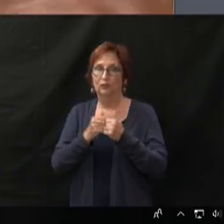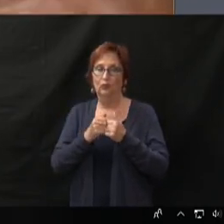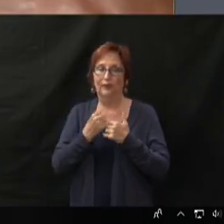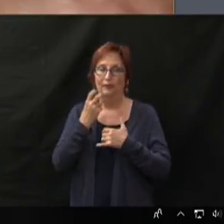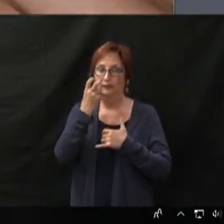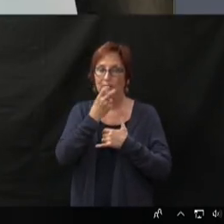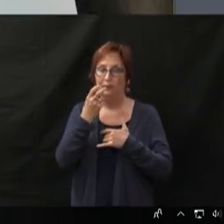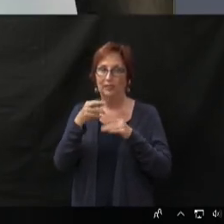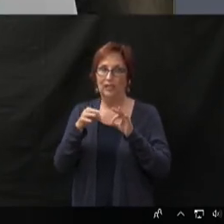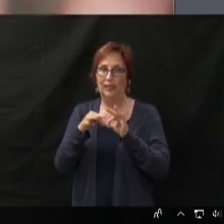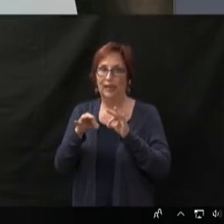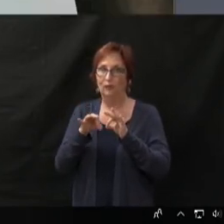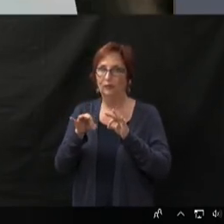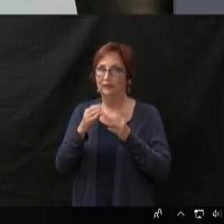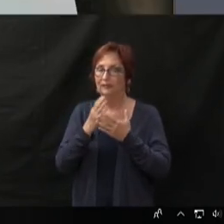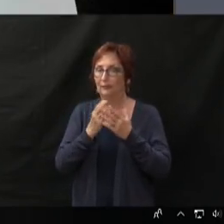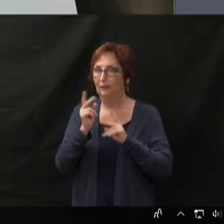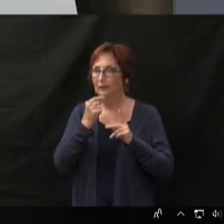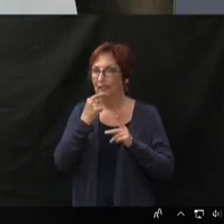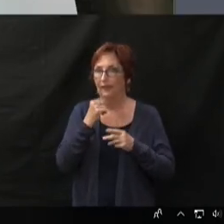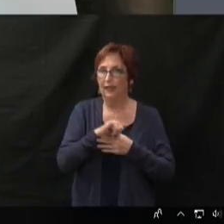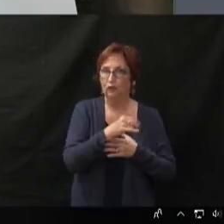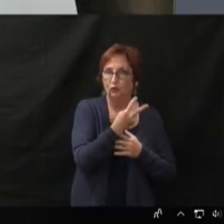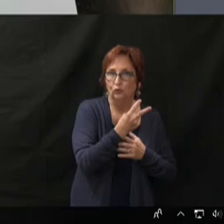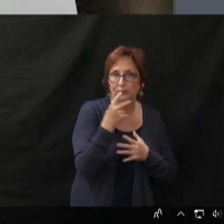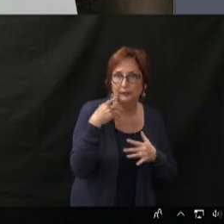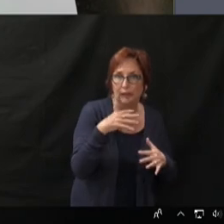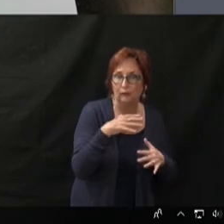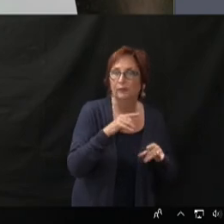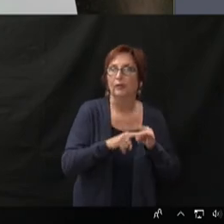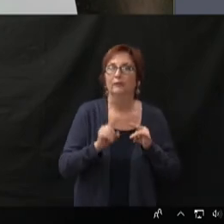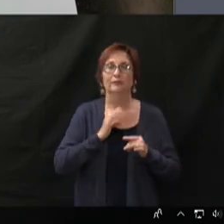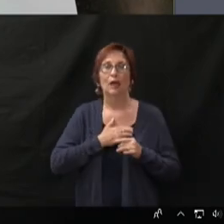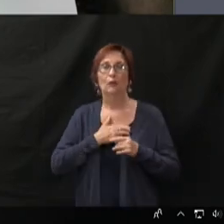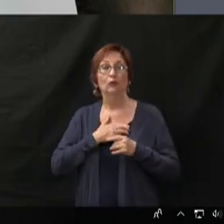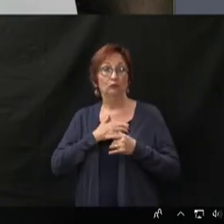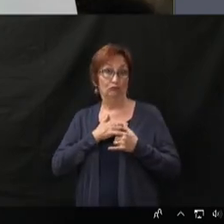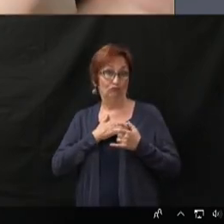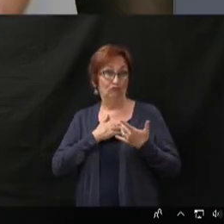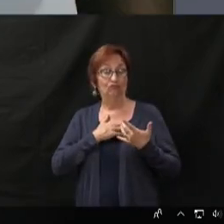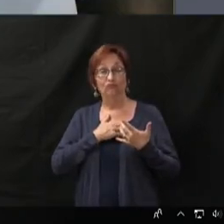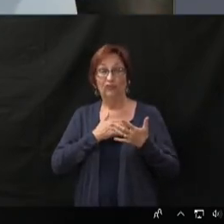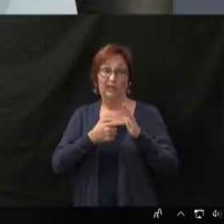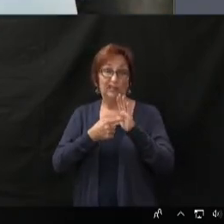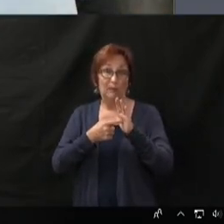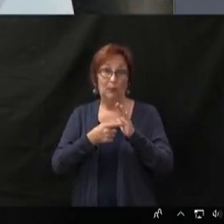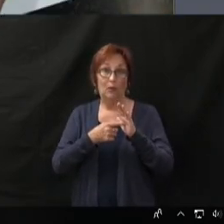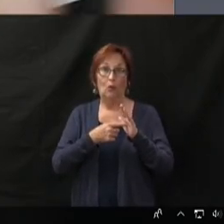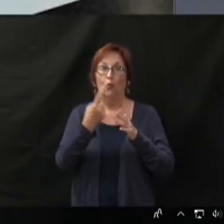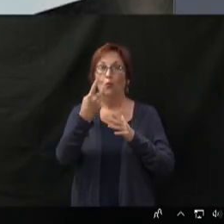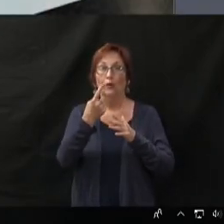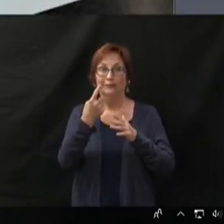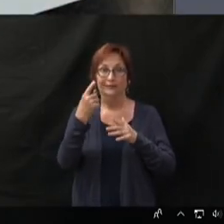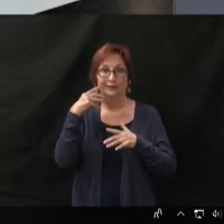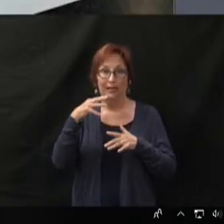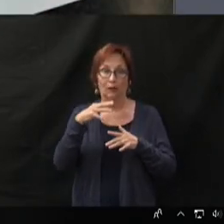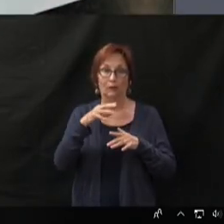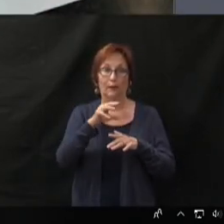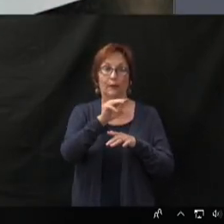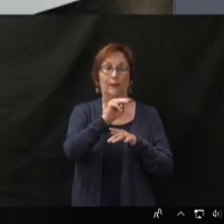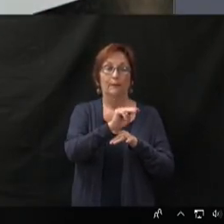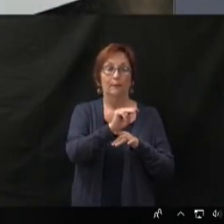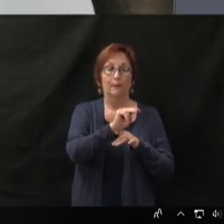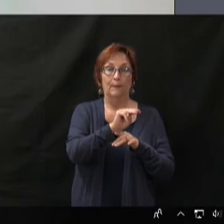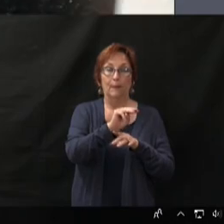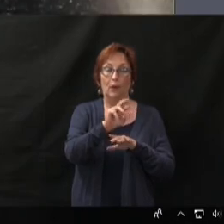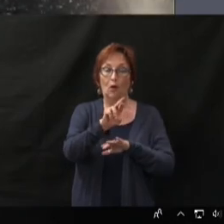who says that's two sounds, but we're saying R controlled, one sound, one finger. R, okay,